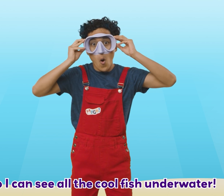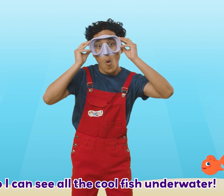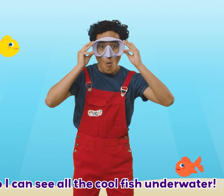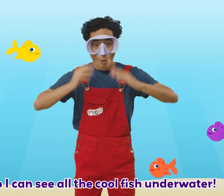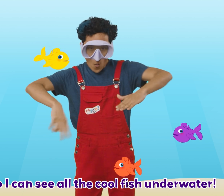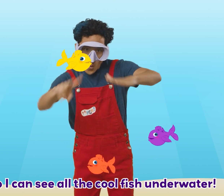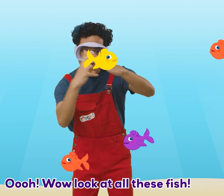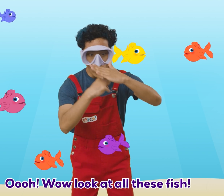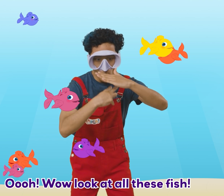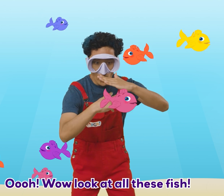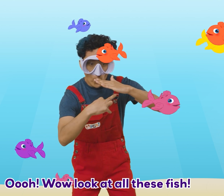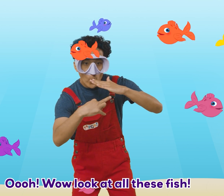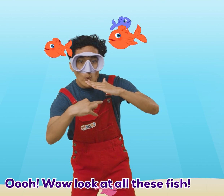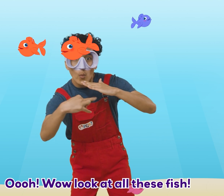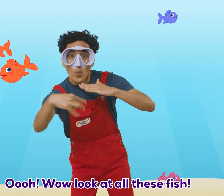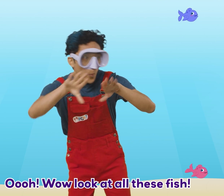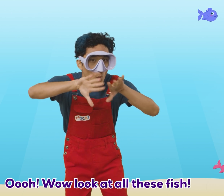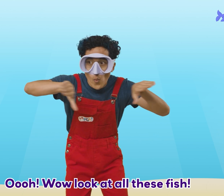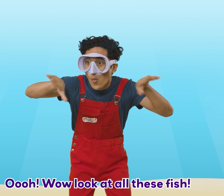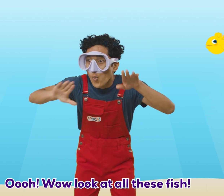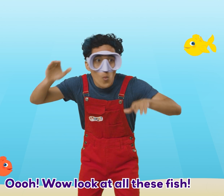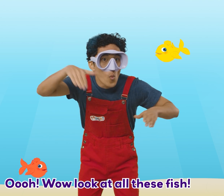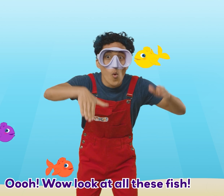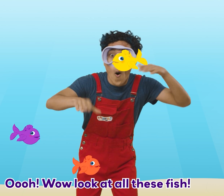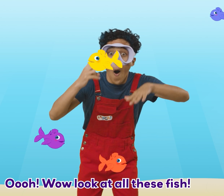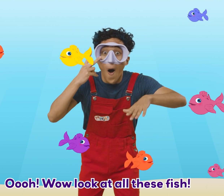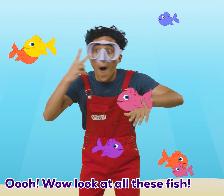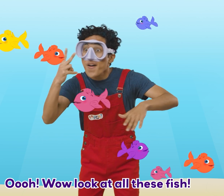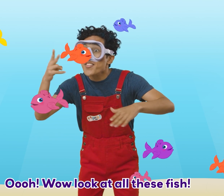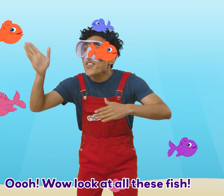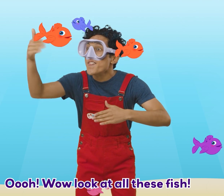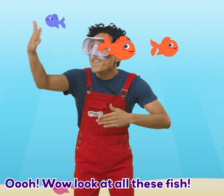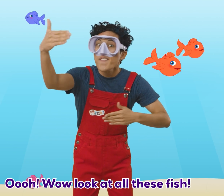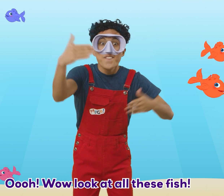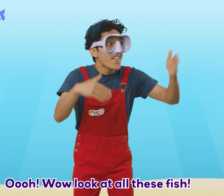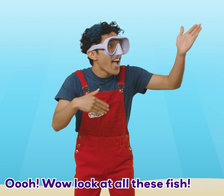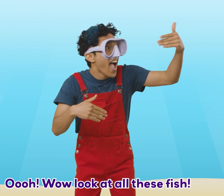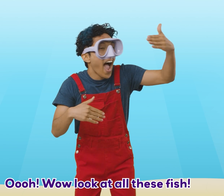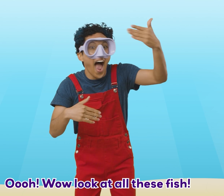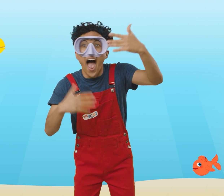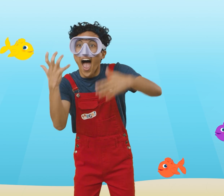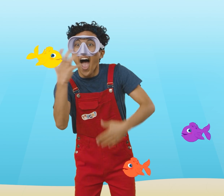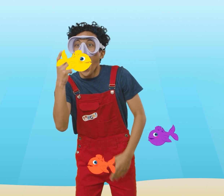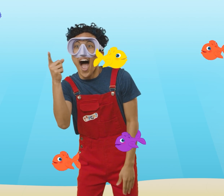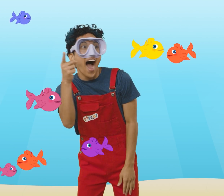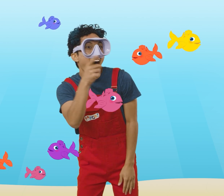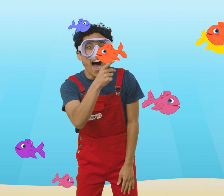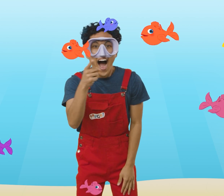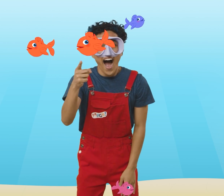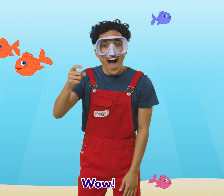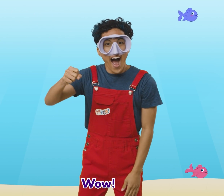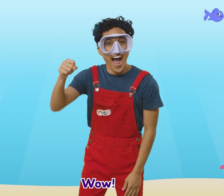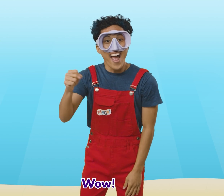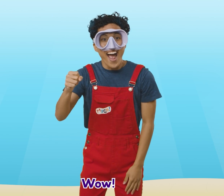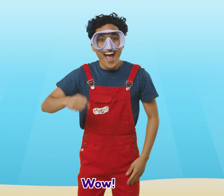underwater. Ooh, wow, look at all these fish, wow.